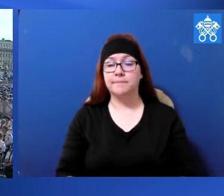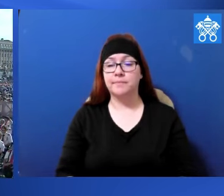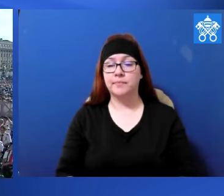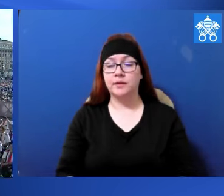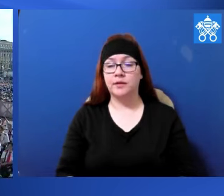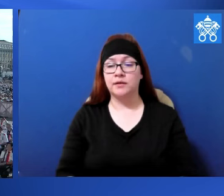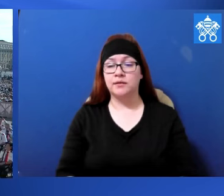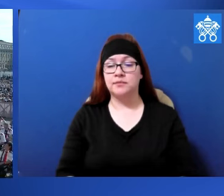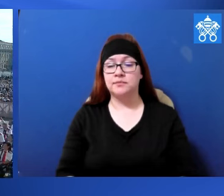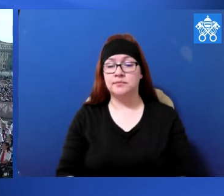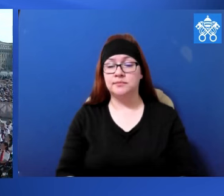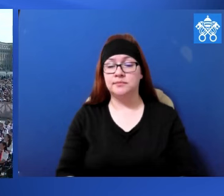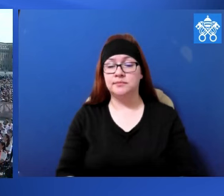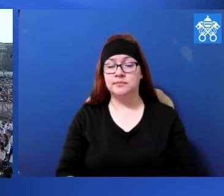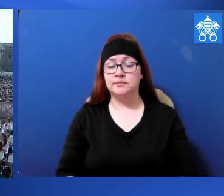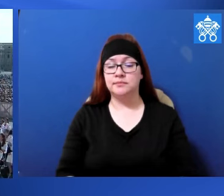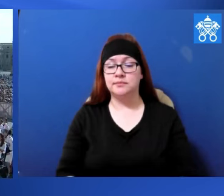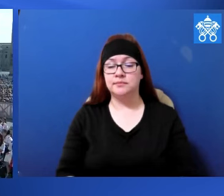apostolico.